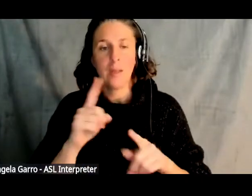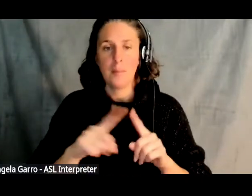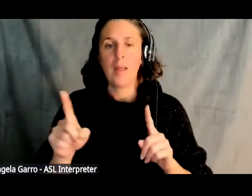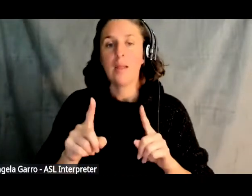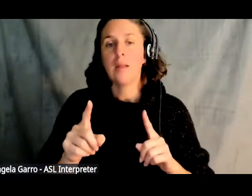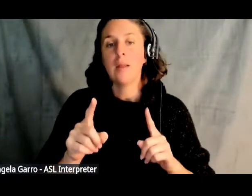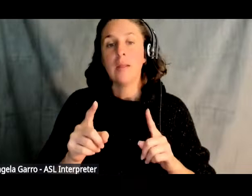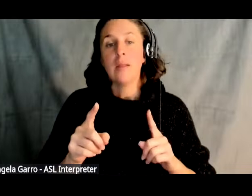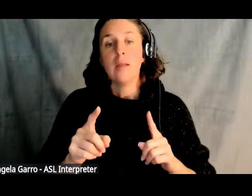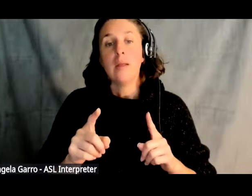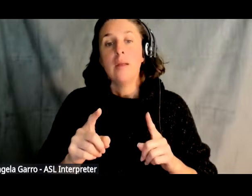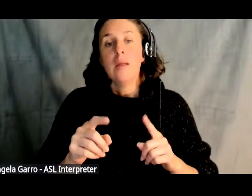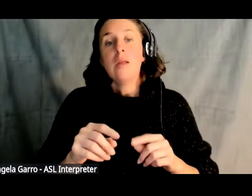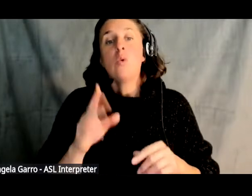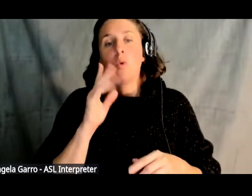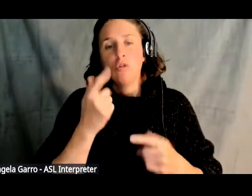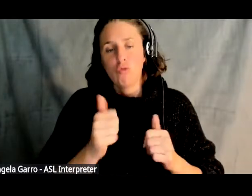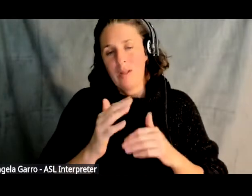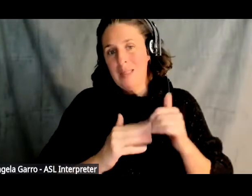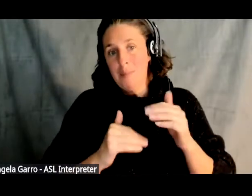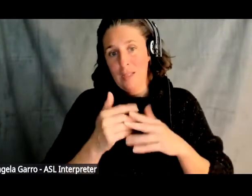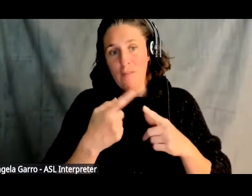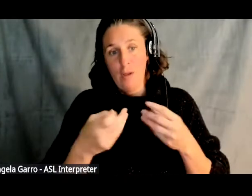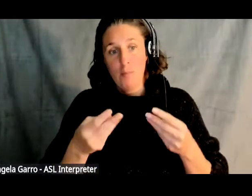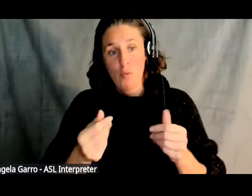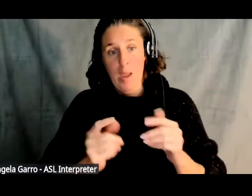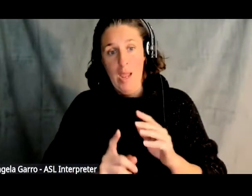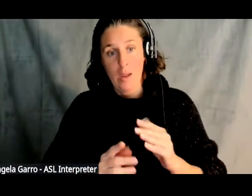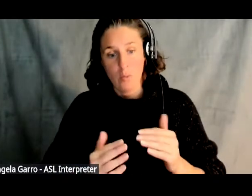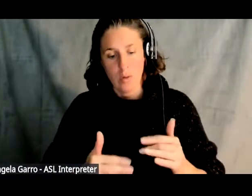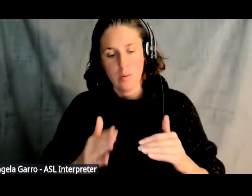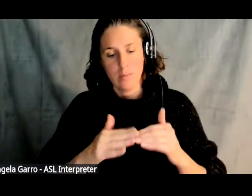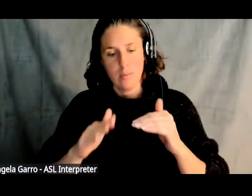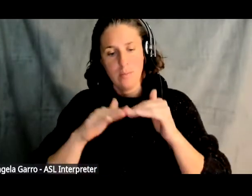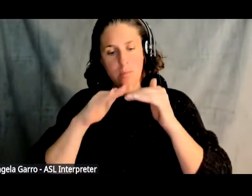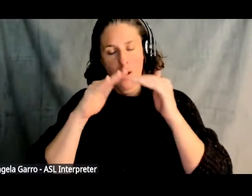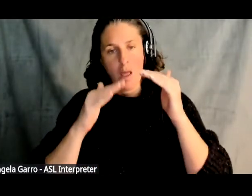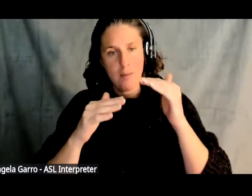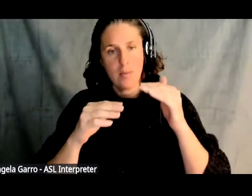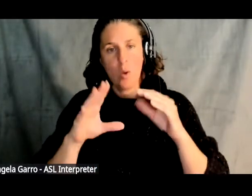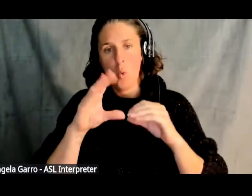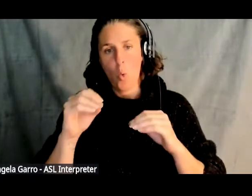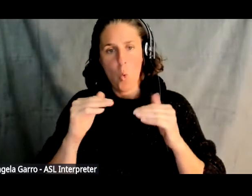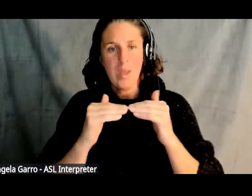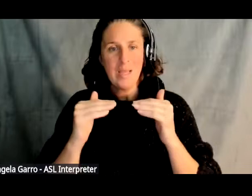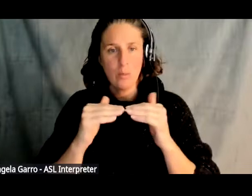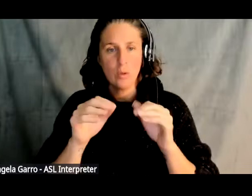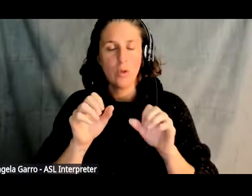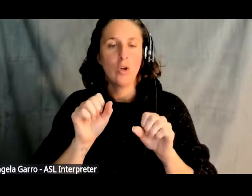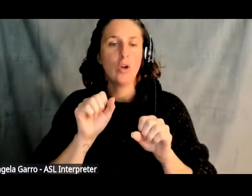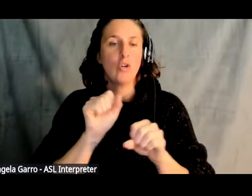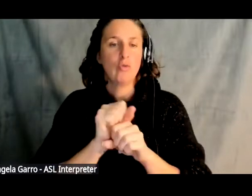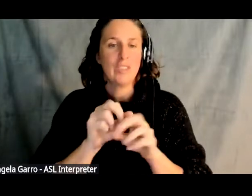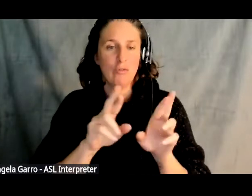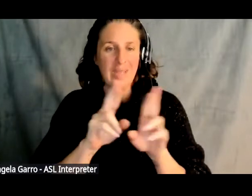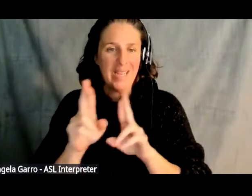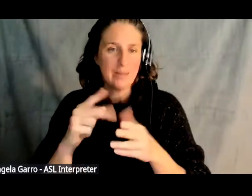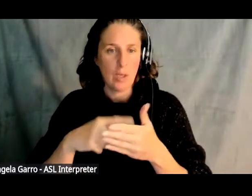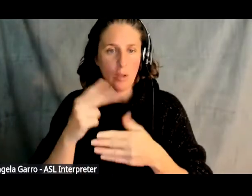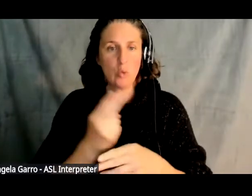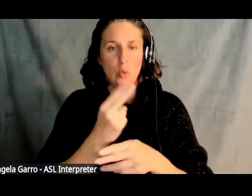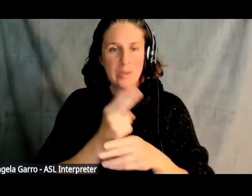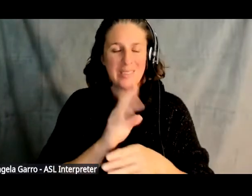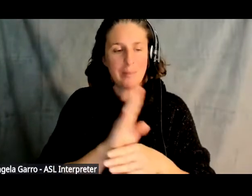we're trying to sort of build from the ground up a co-equal career readiness program using this business and healthcare